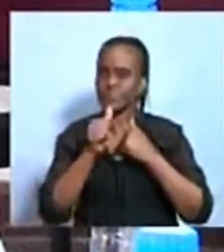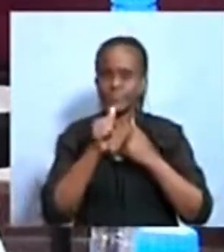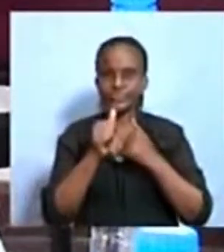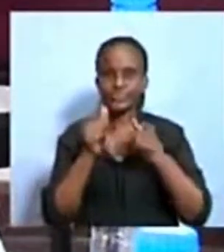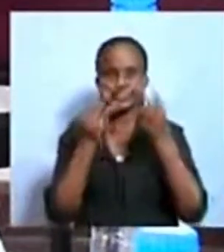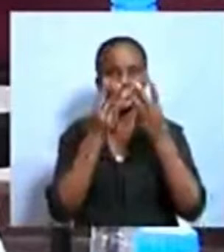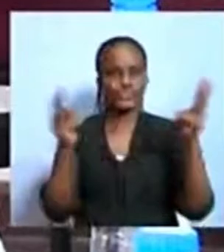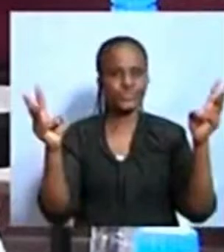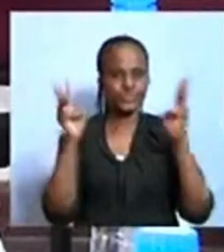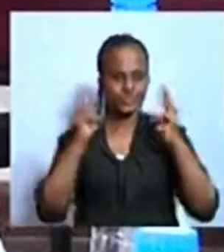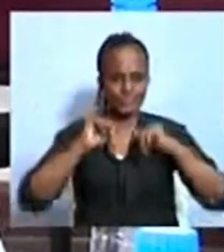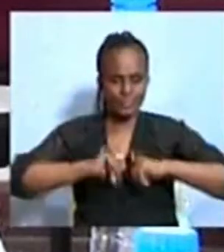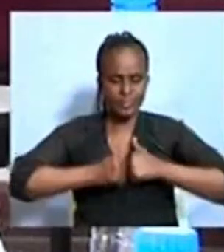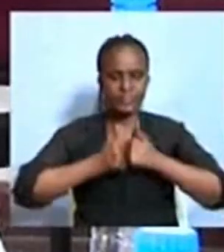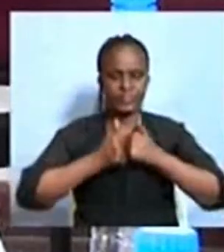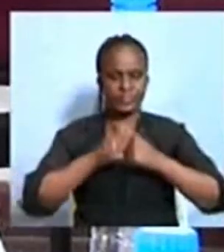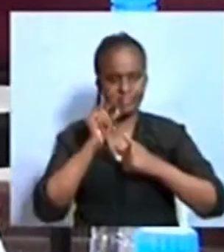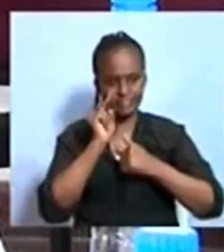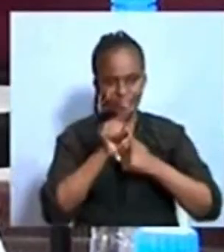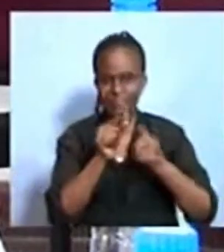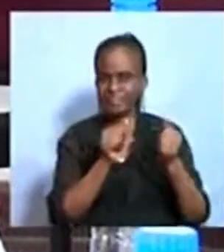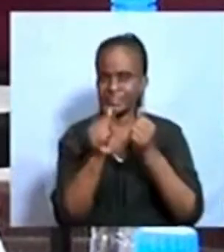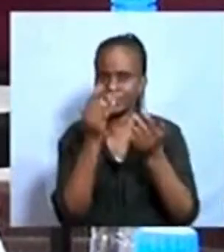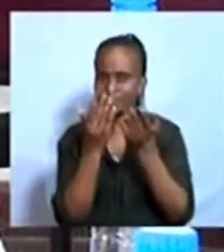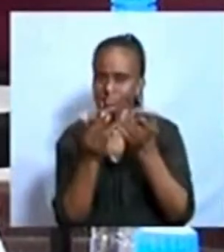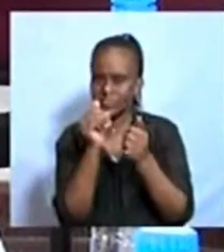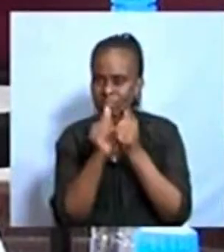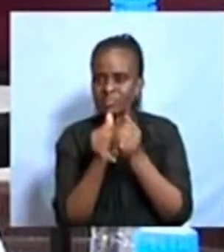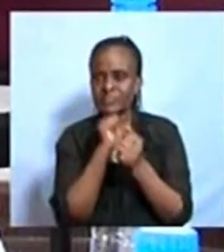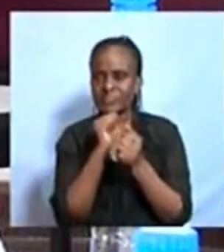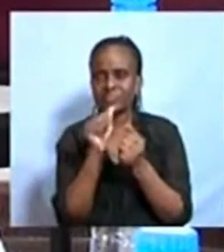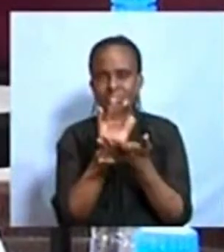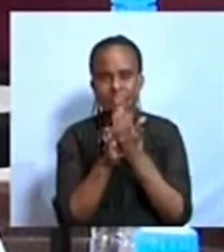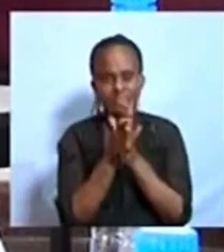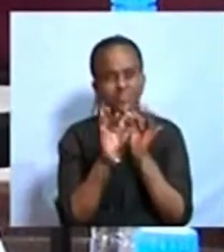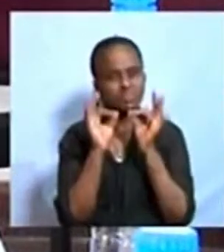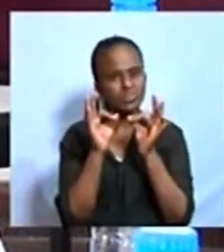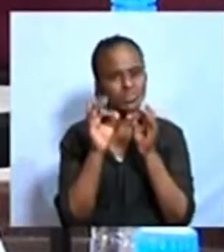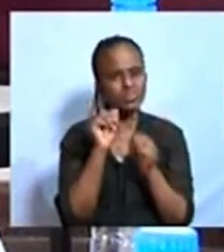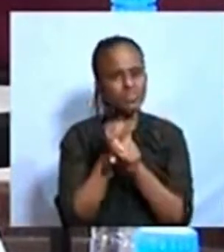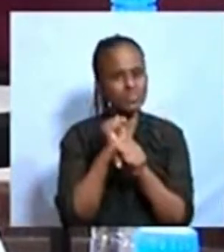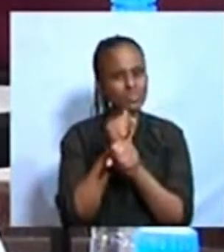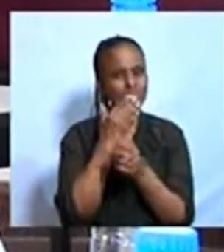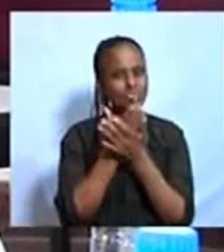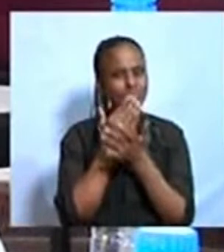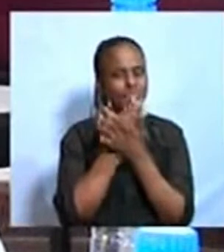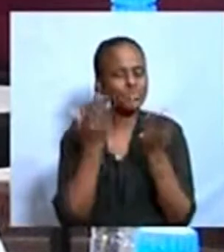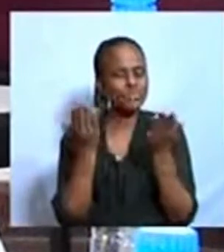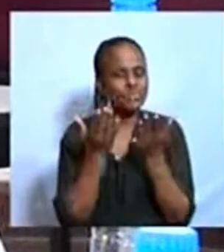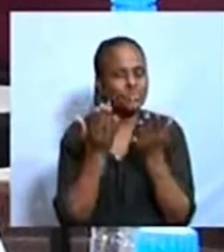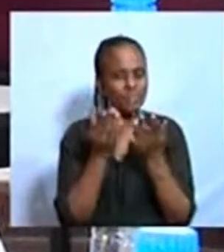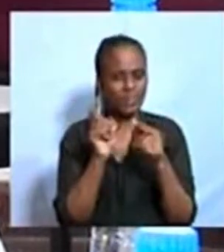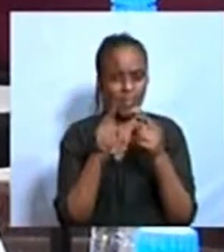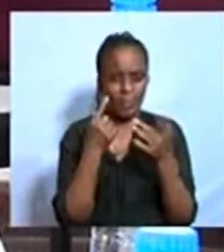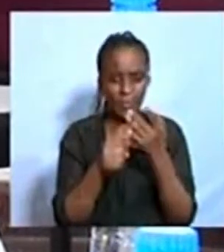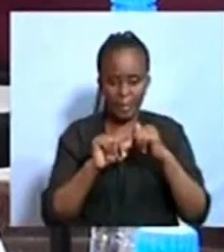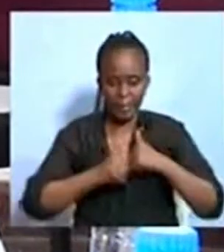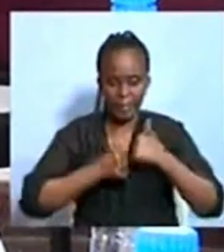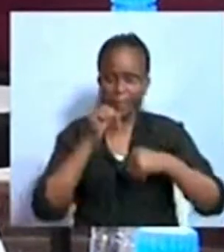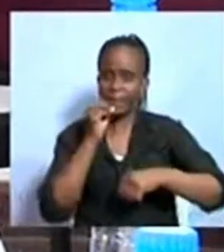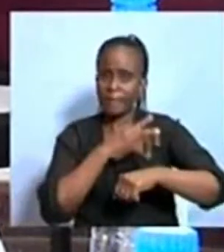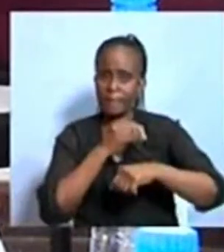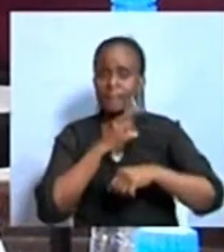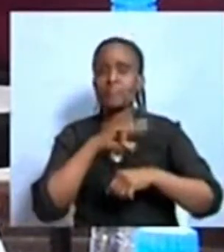wall around ourselves on a system perhaps that might not be effectively working. But also, if we invested enough